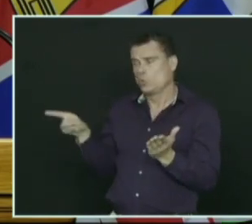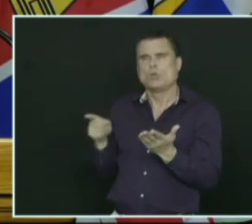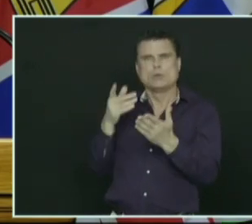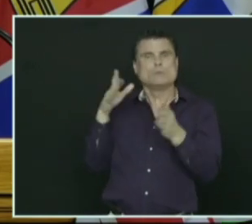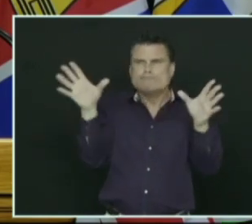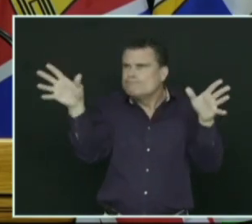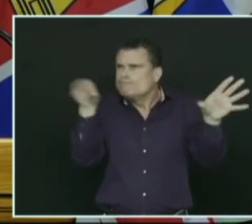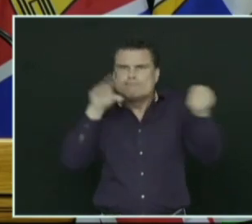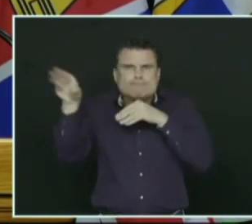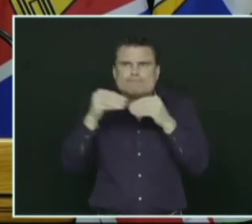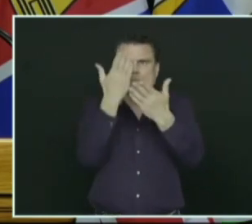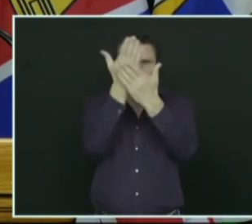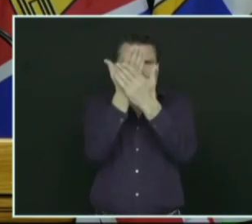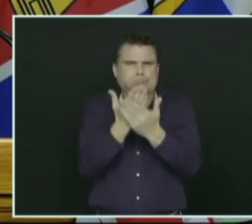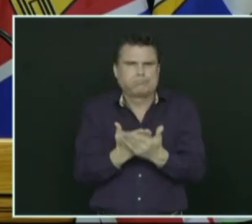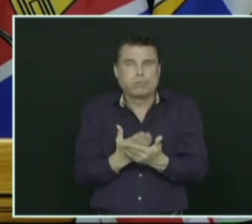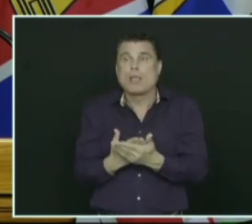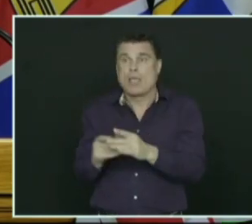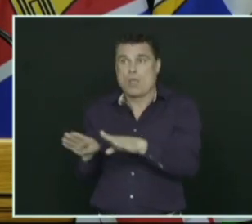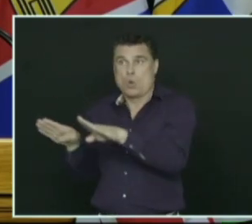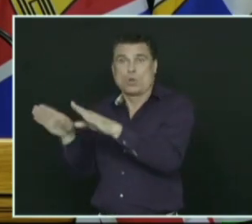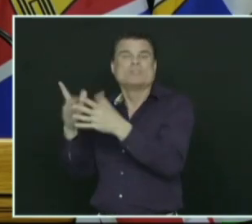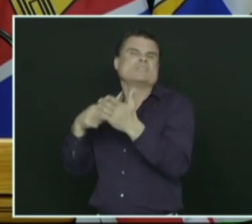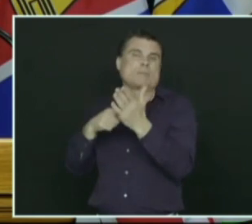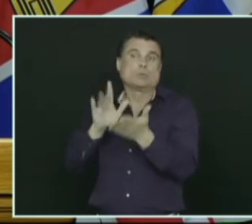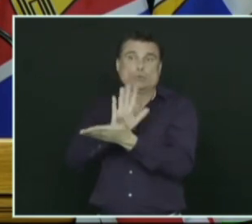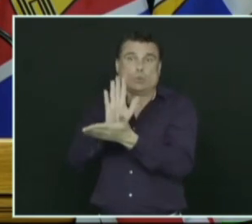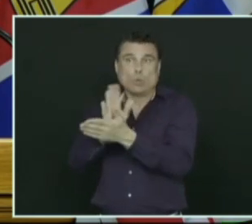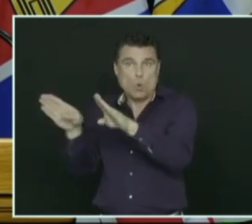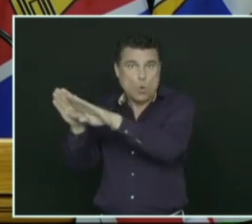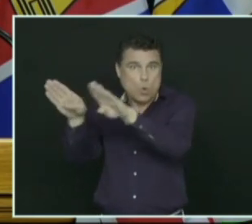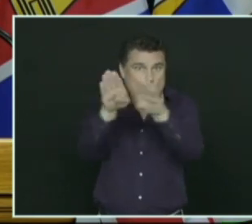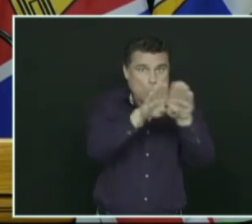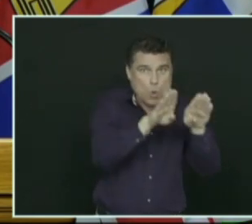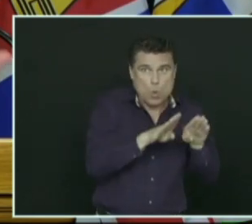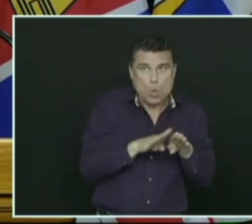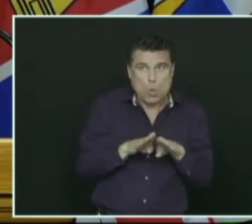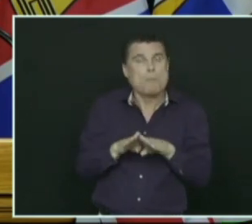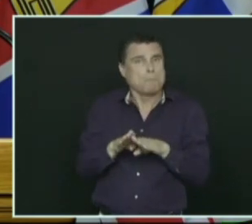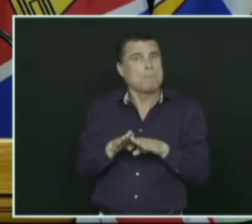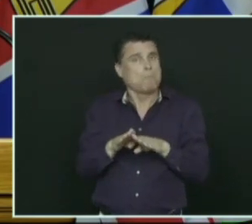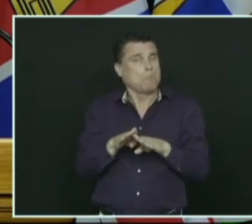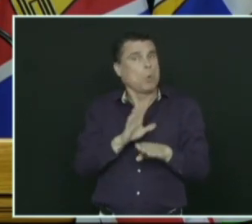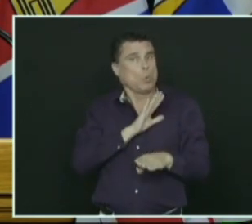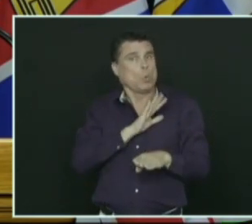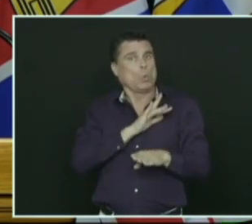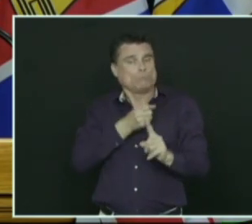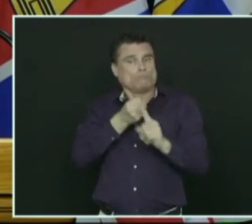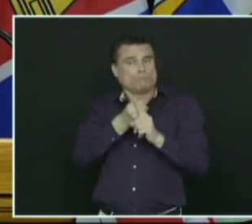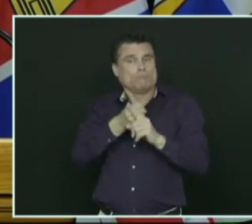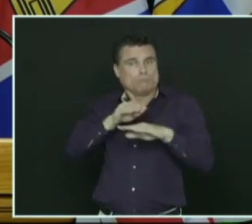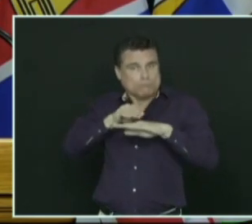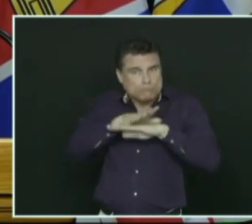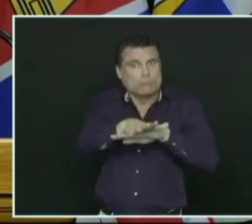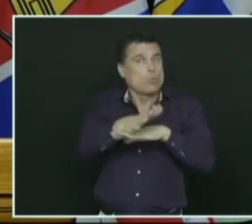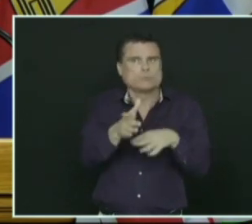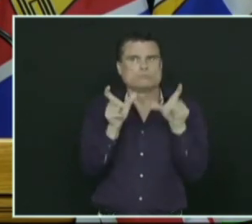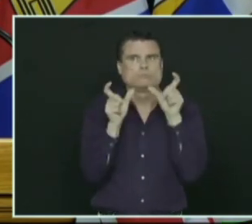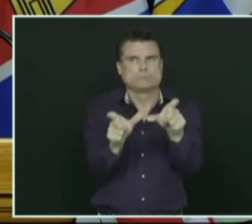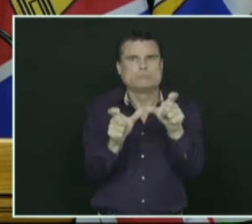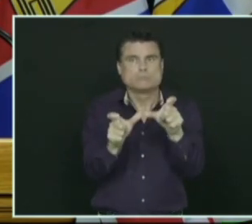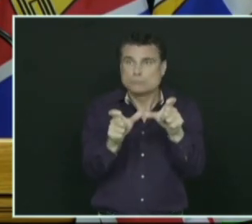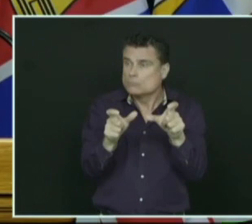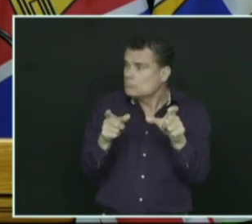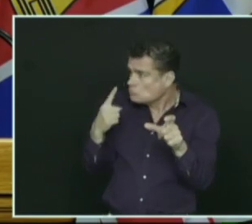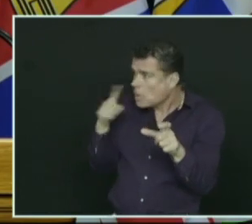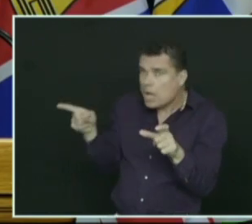impacts, particularly of school closures. And this was a focus that we had been looking at. So I'm only one of the authors of it, that we had